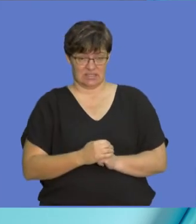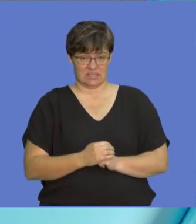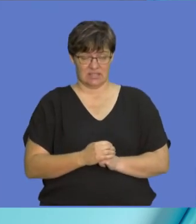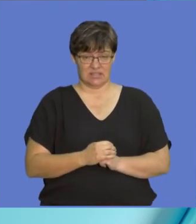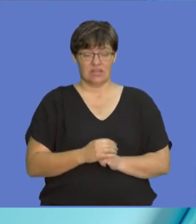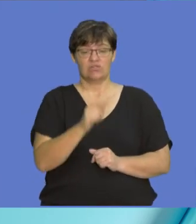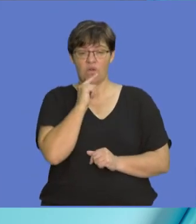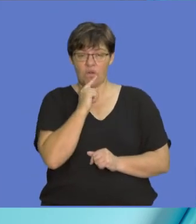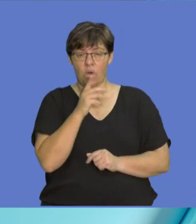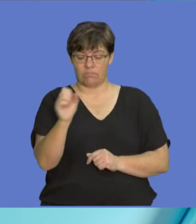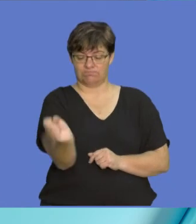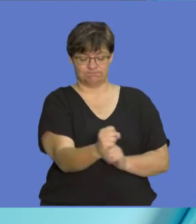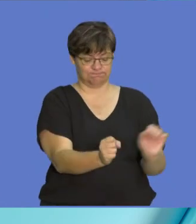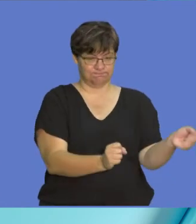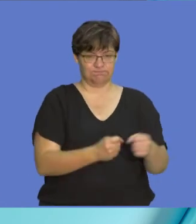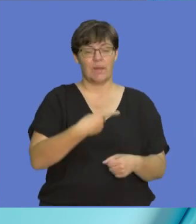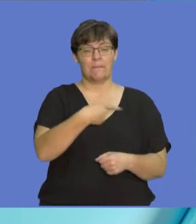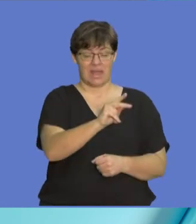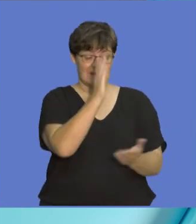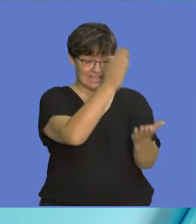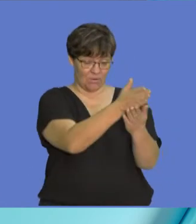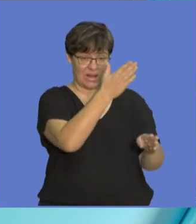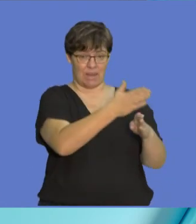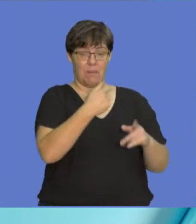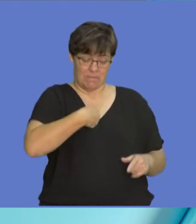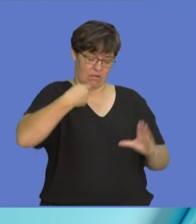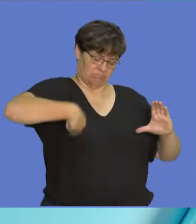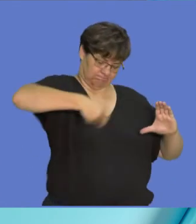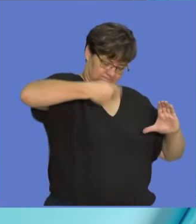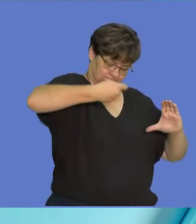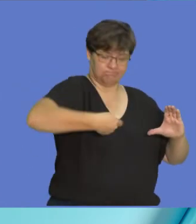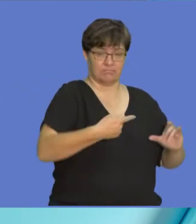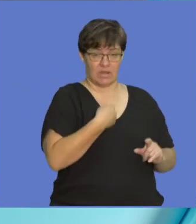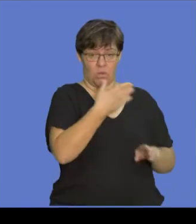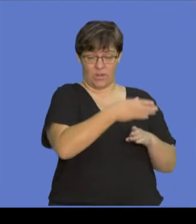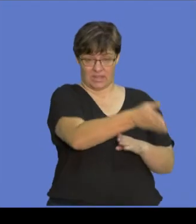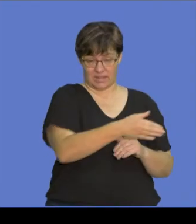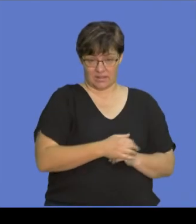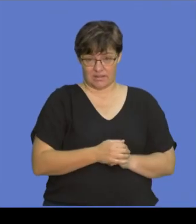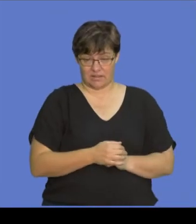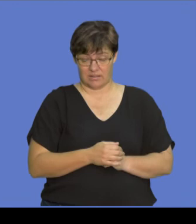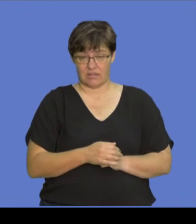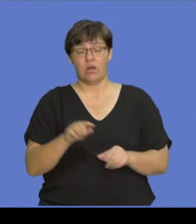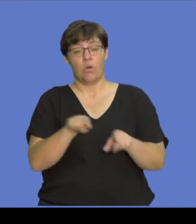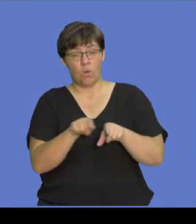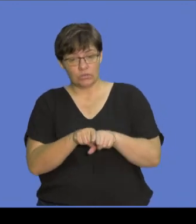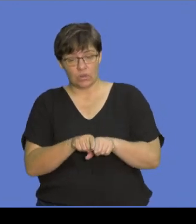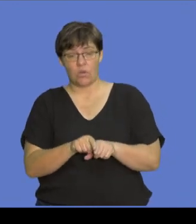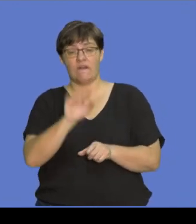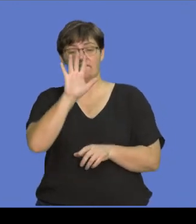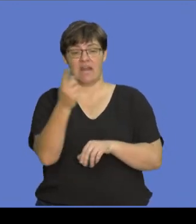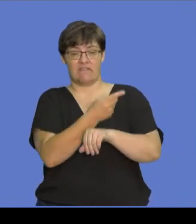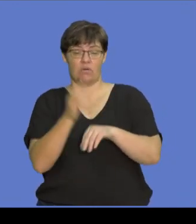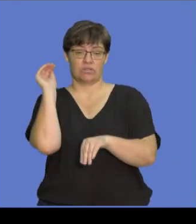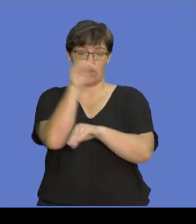are employing the direct laborers. Important. They also worked 5 hours overtime on